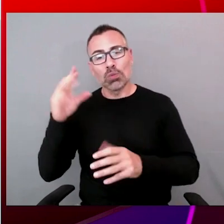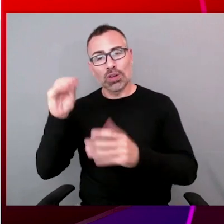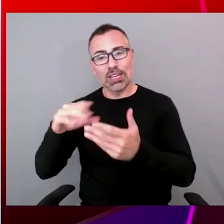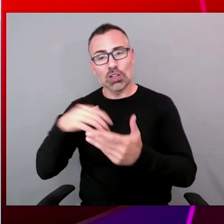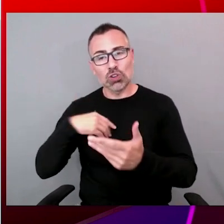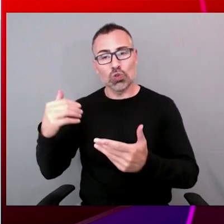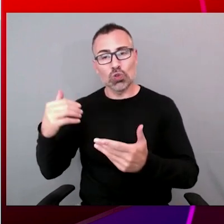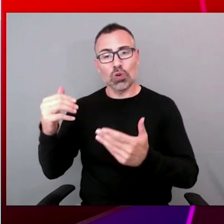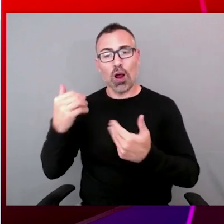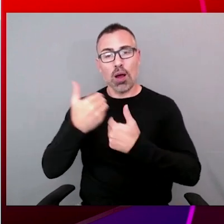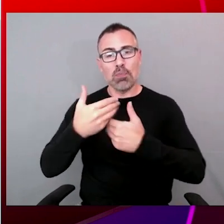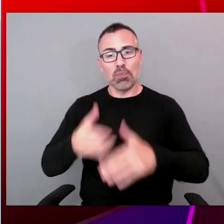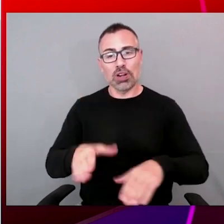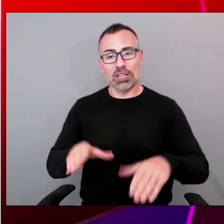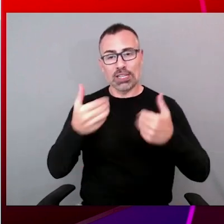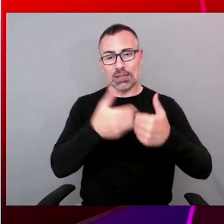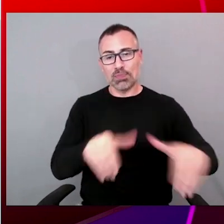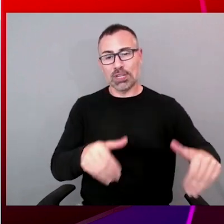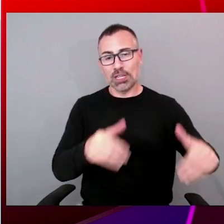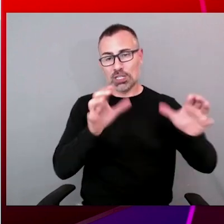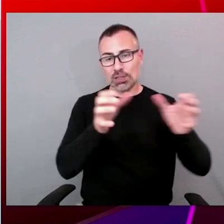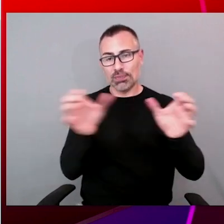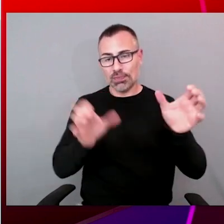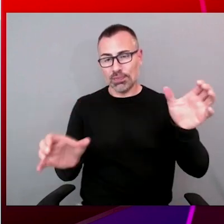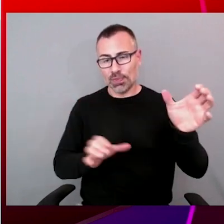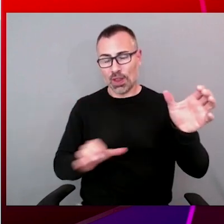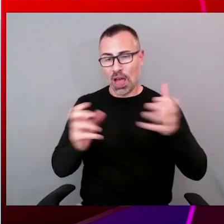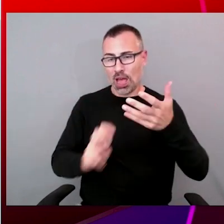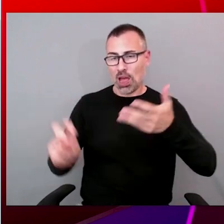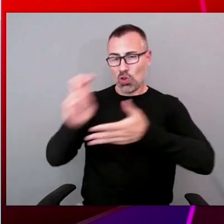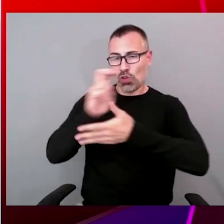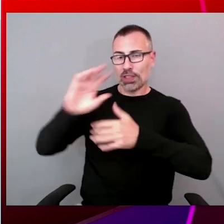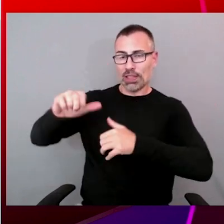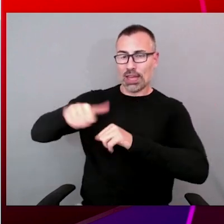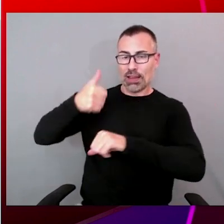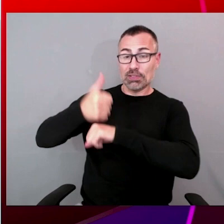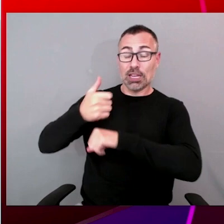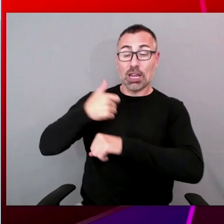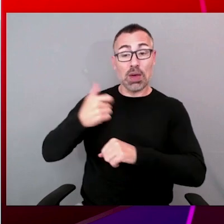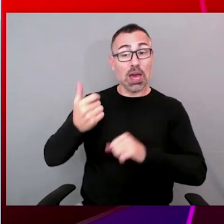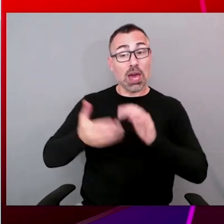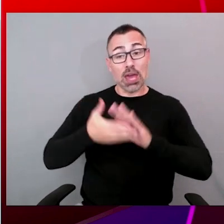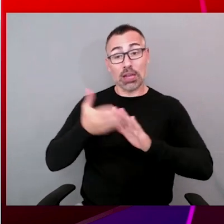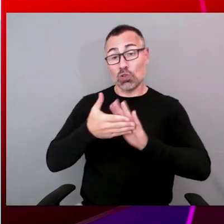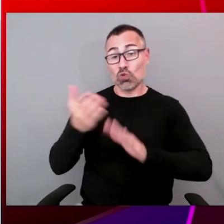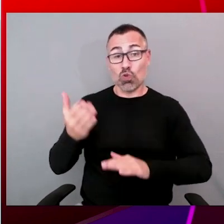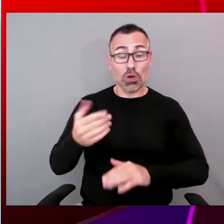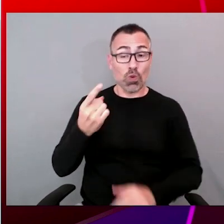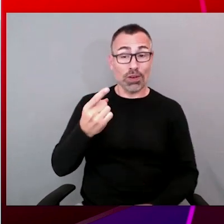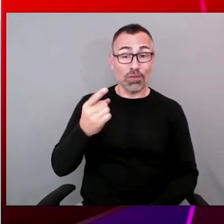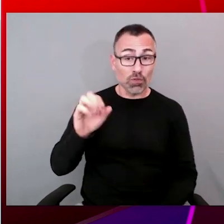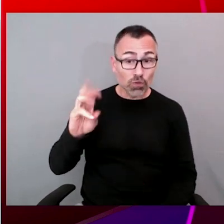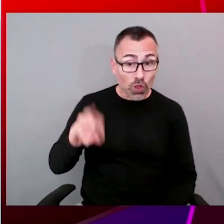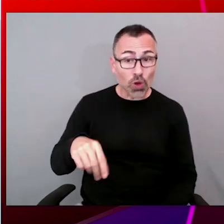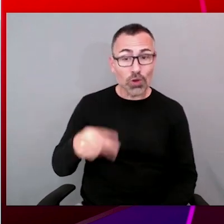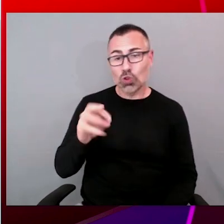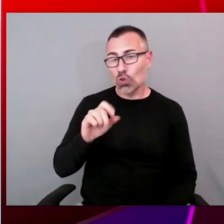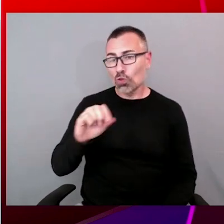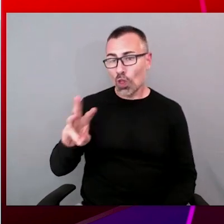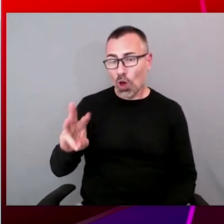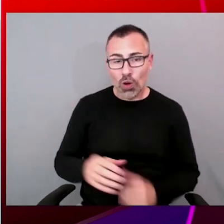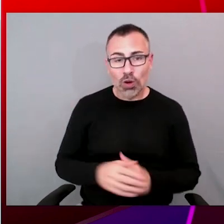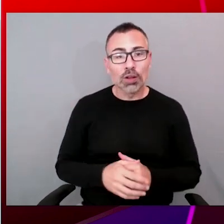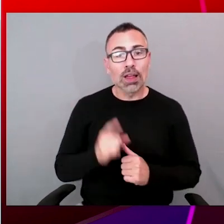I could run 1 flow, 2 flows, incremental flows, scheduled flows, and keep the same partition hierarchy with this enhancement. So basically you